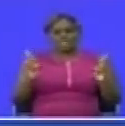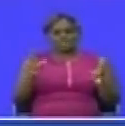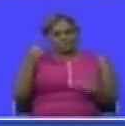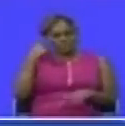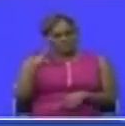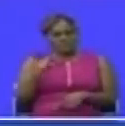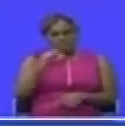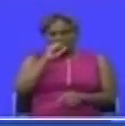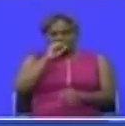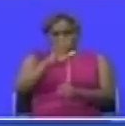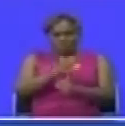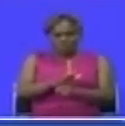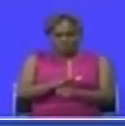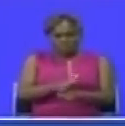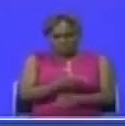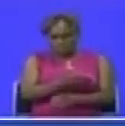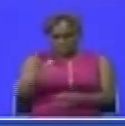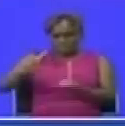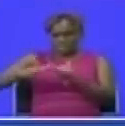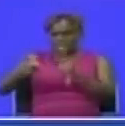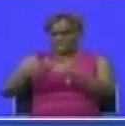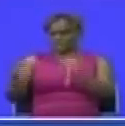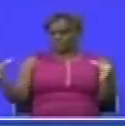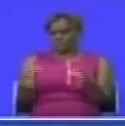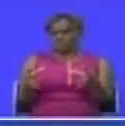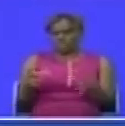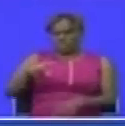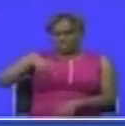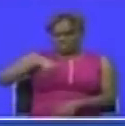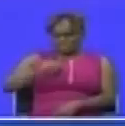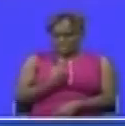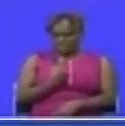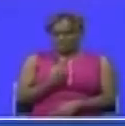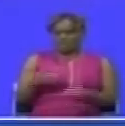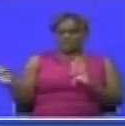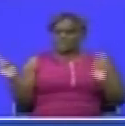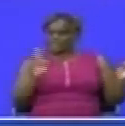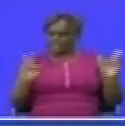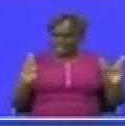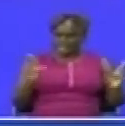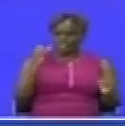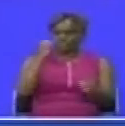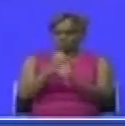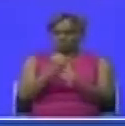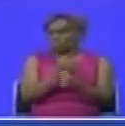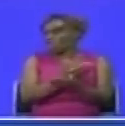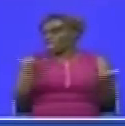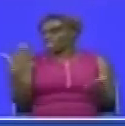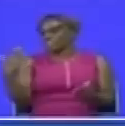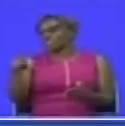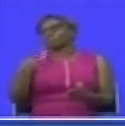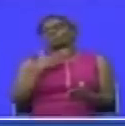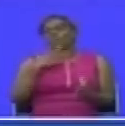give the assurance from the Standard Media Group that we are willing to do for you anything that will